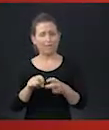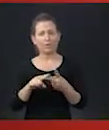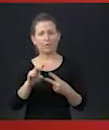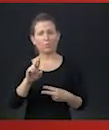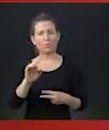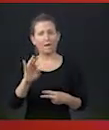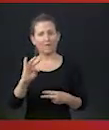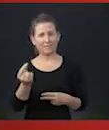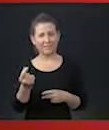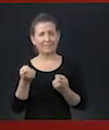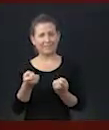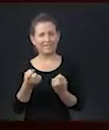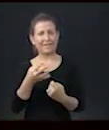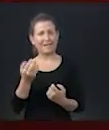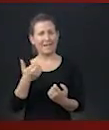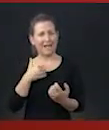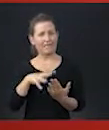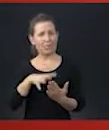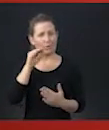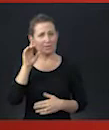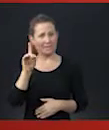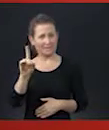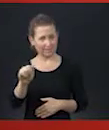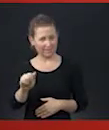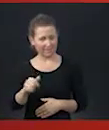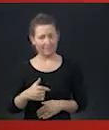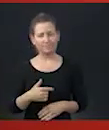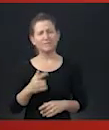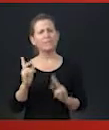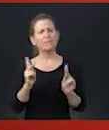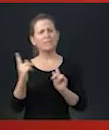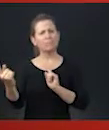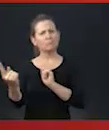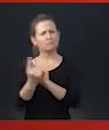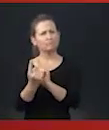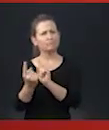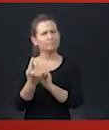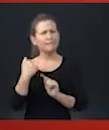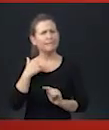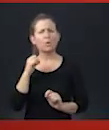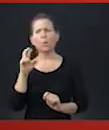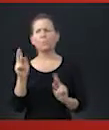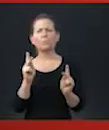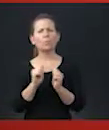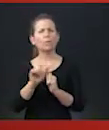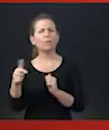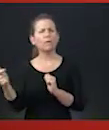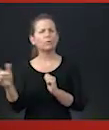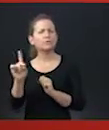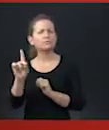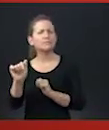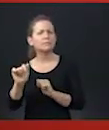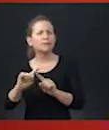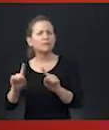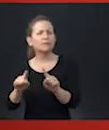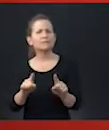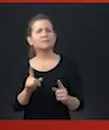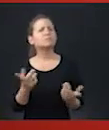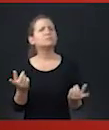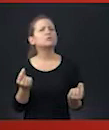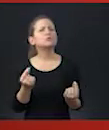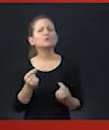I have a learning disability. When people come and meet me or other people with disabilities, I think need to act